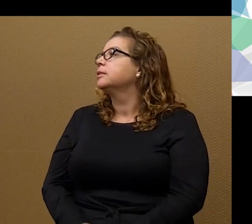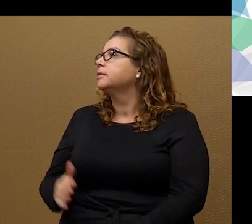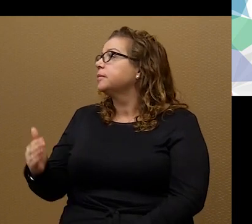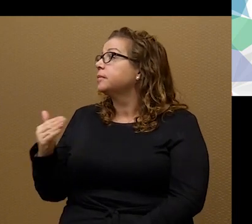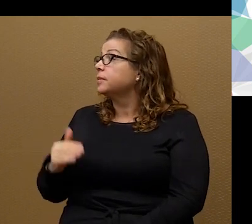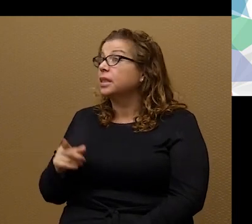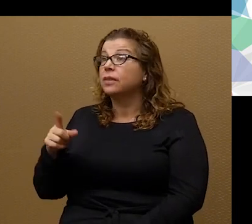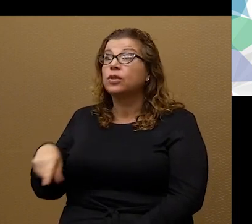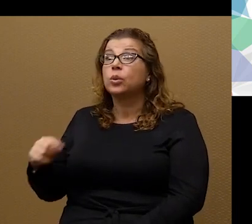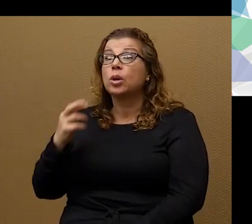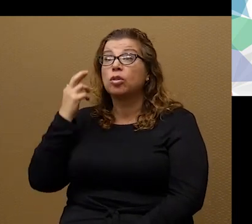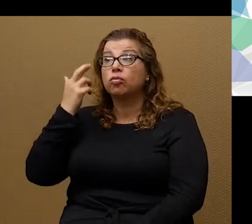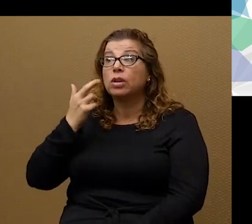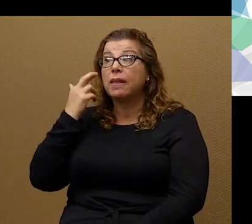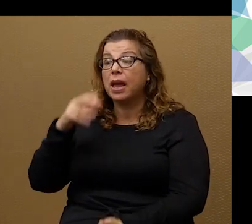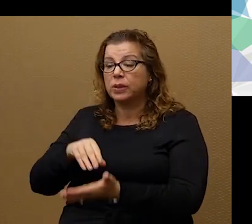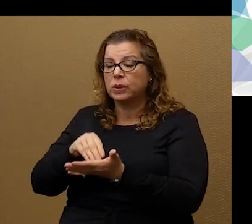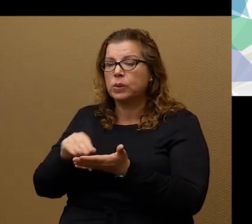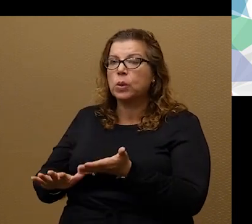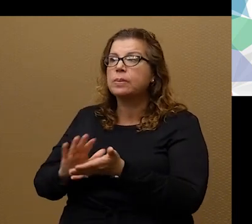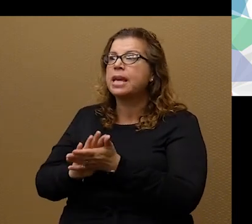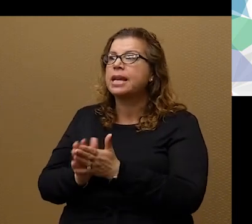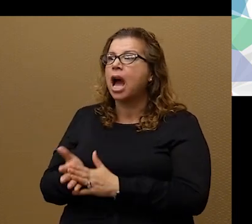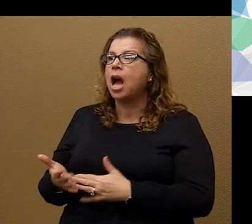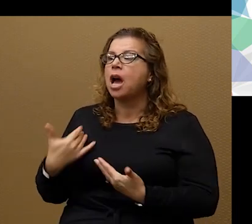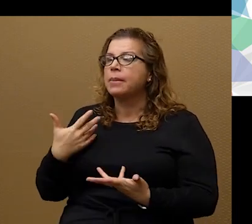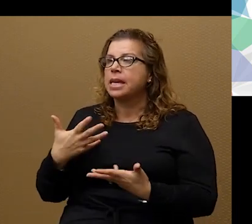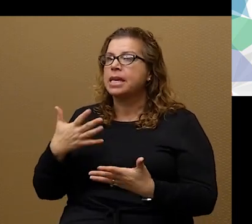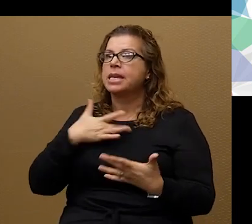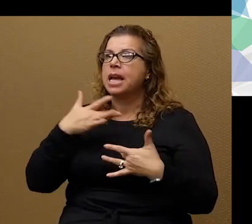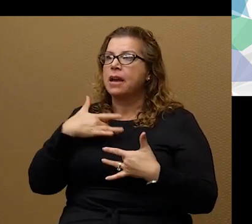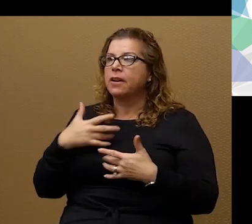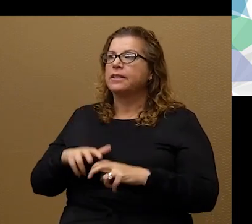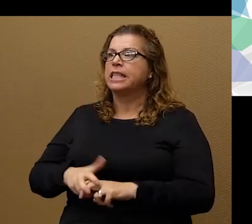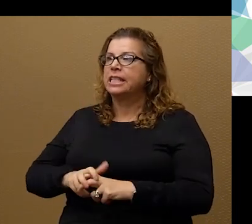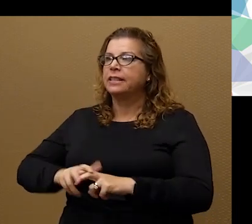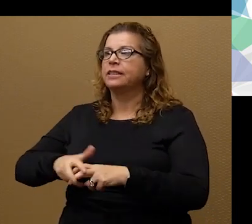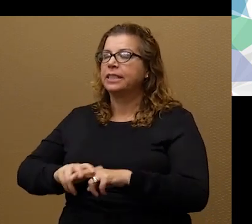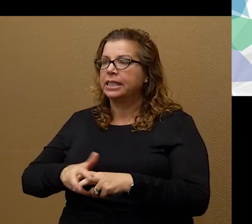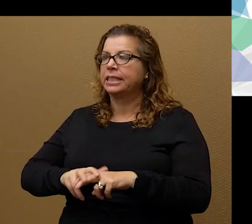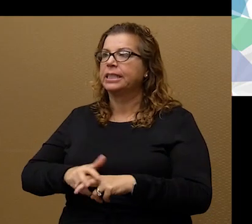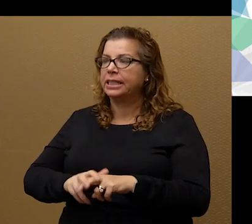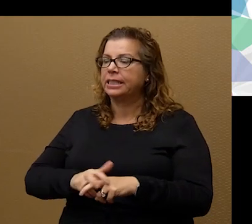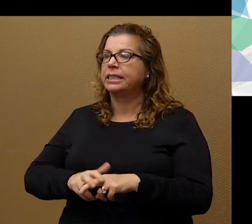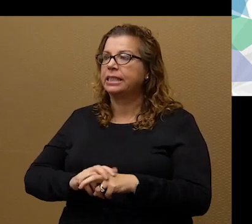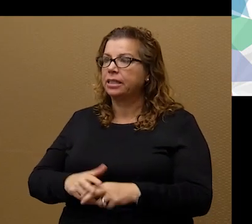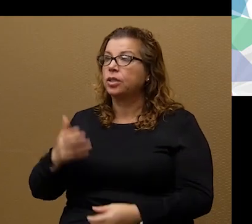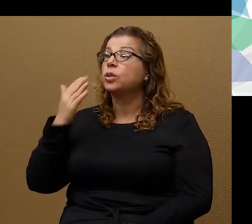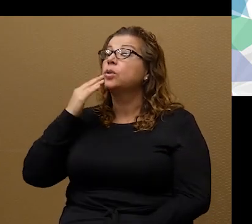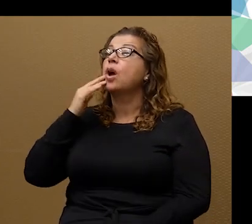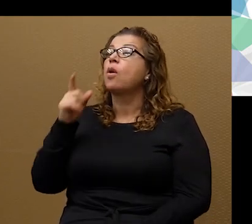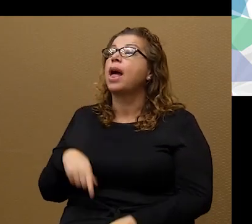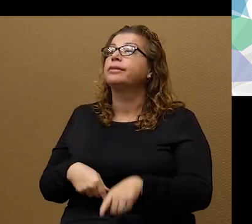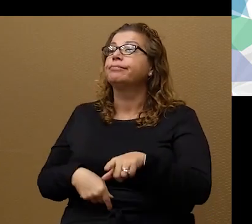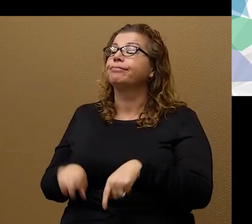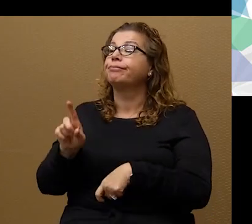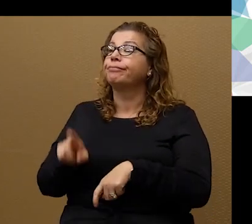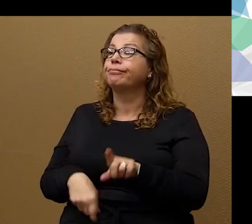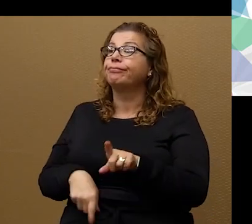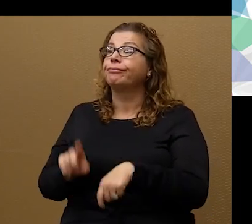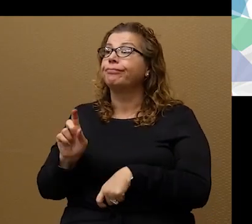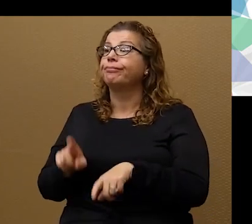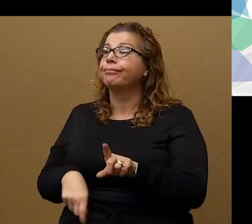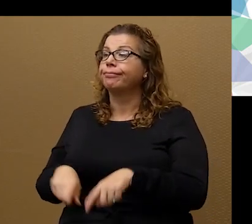if you realize they're becoming really fidgety, things that we do, we start to kick our leg, we play